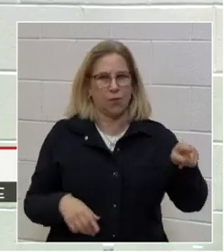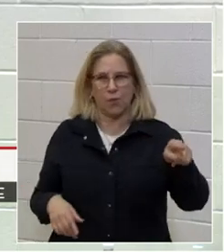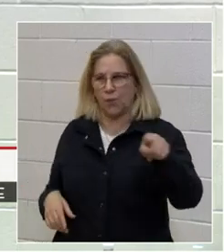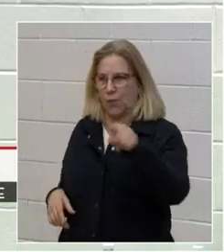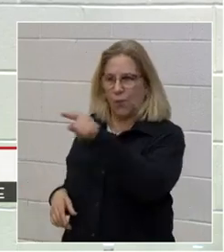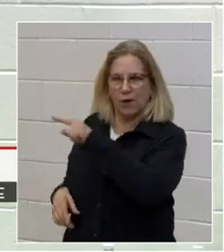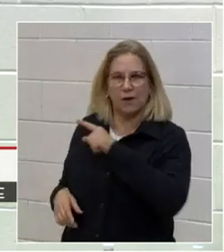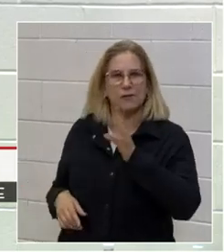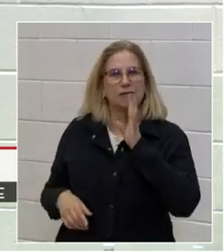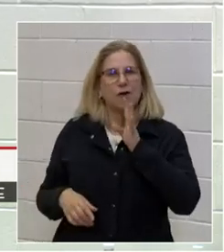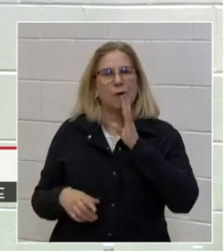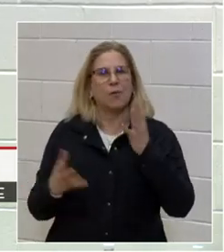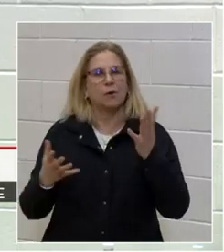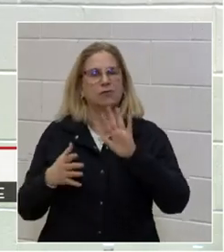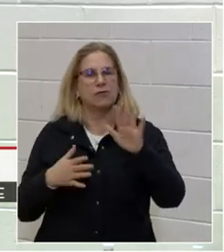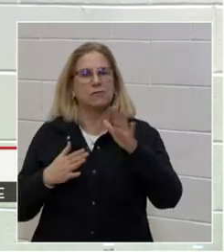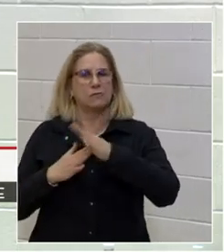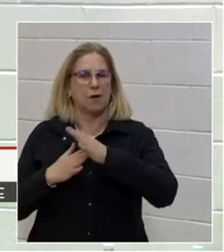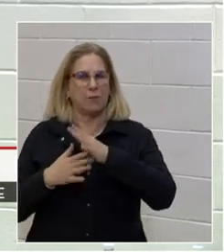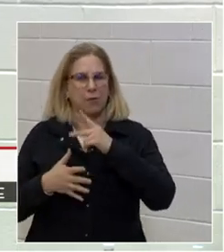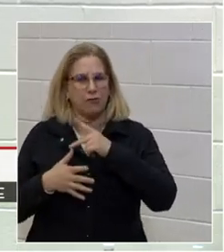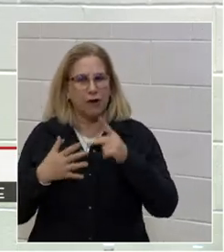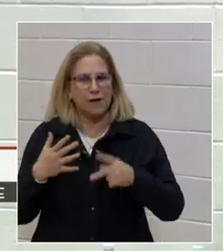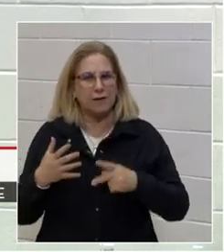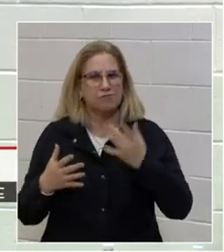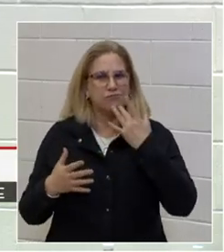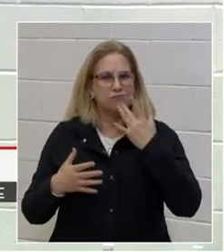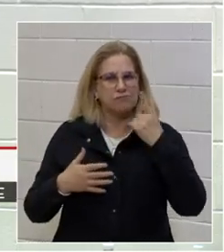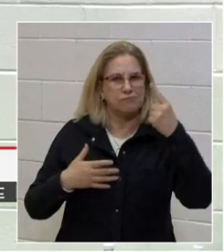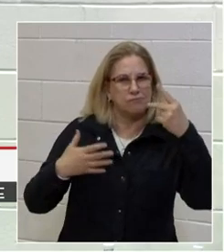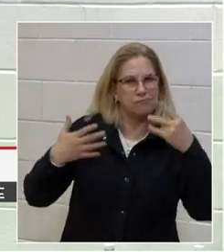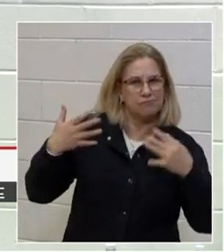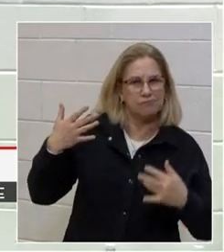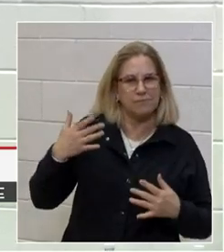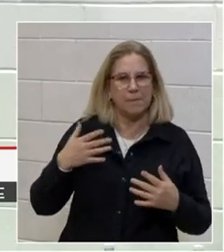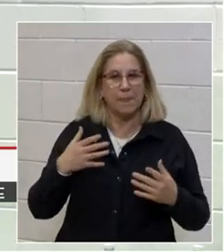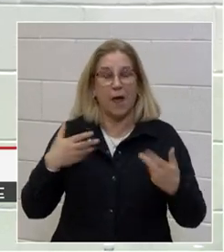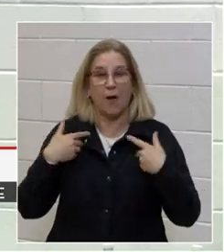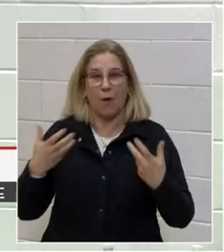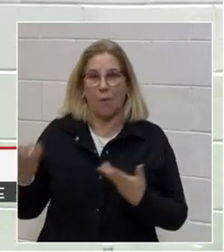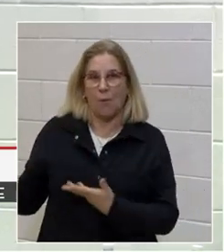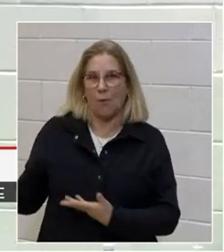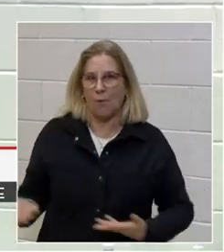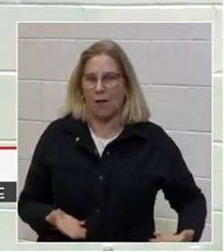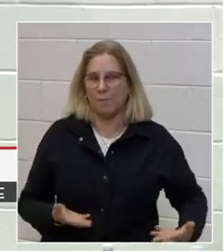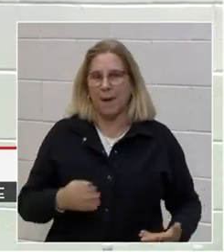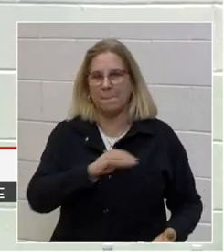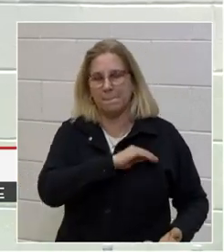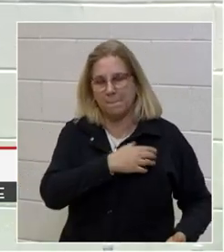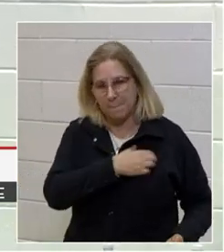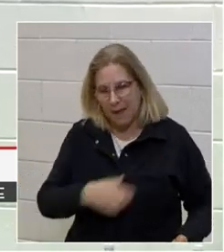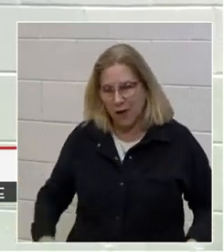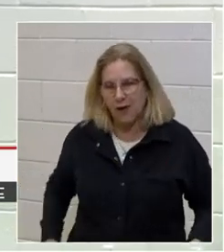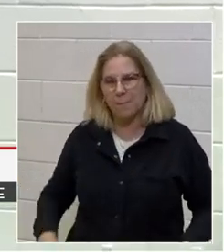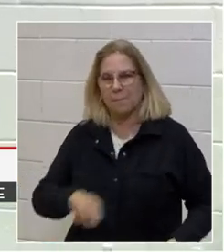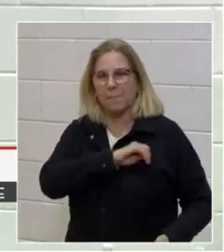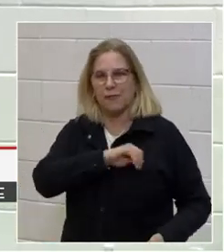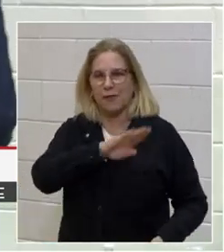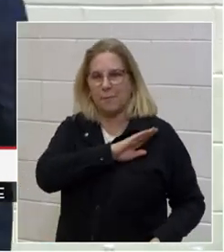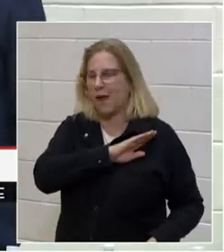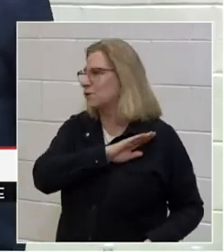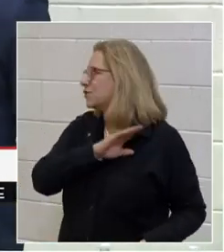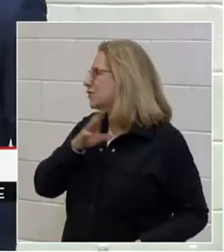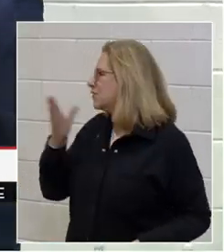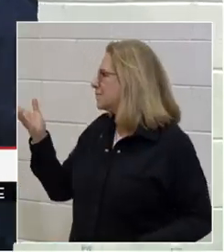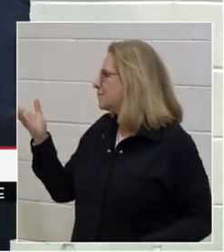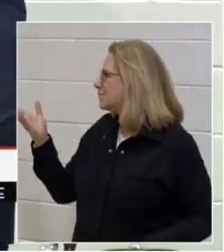this point, I'm really, really excited to welcome the mayor of the District of Columbia, Mayor Muriel Bowser. Thank you, Steve.